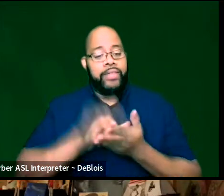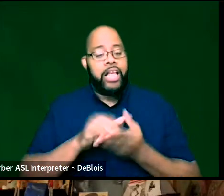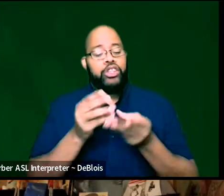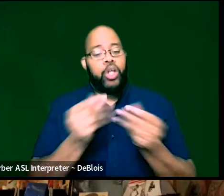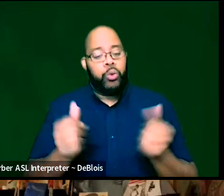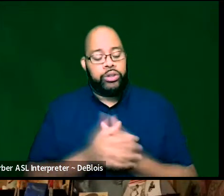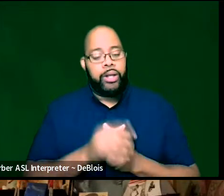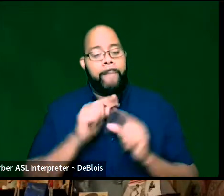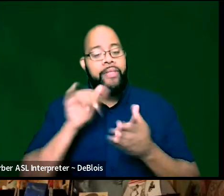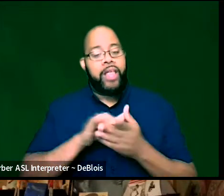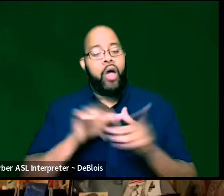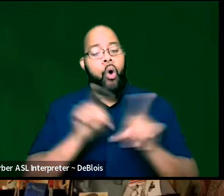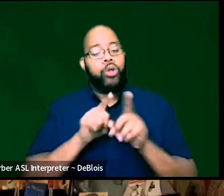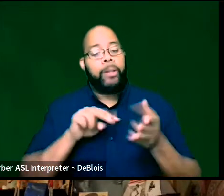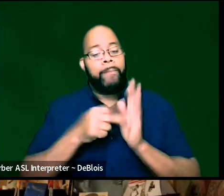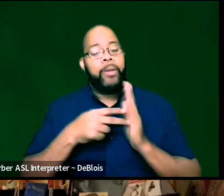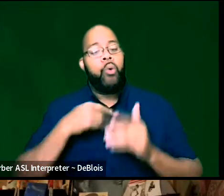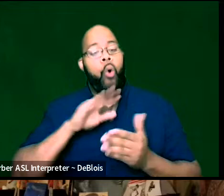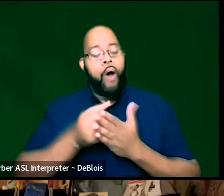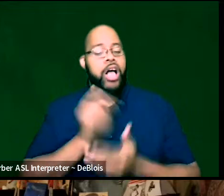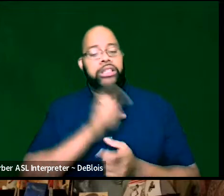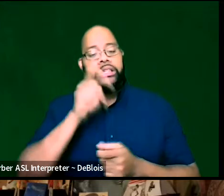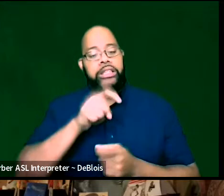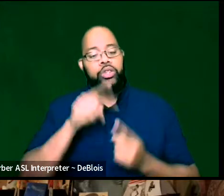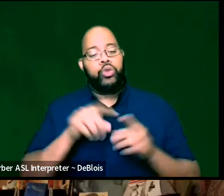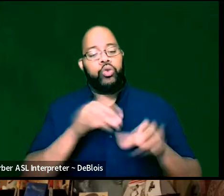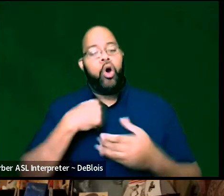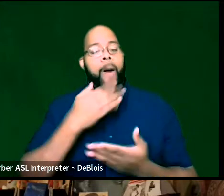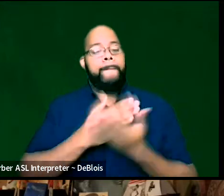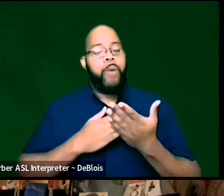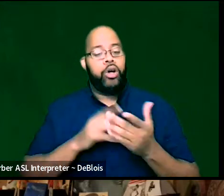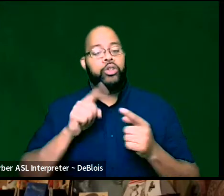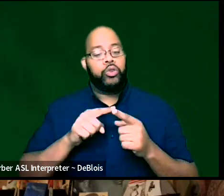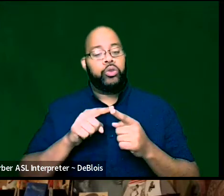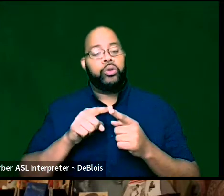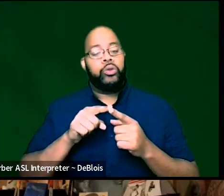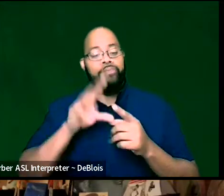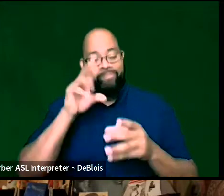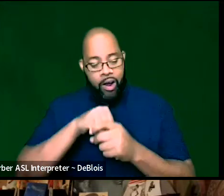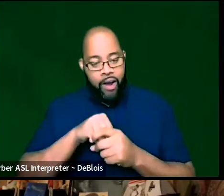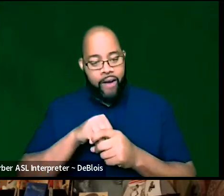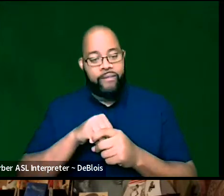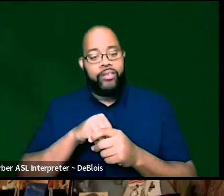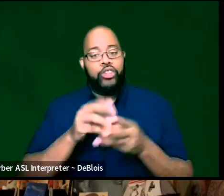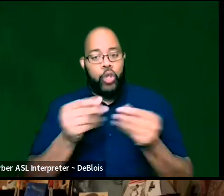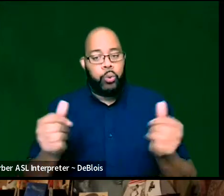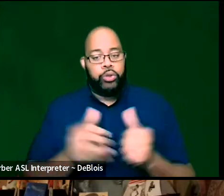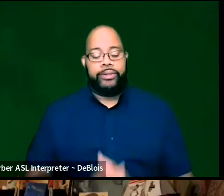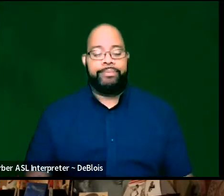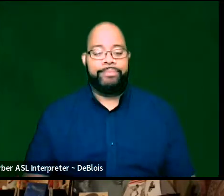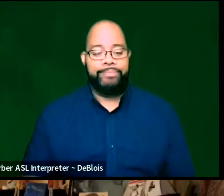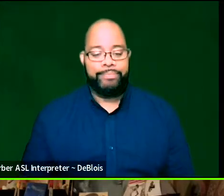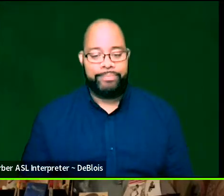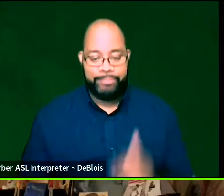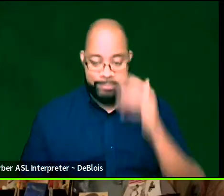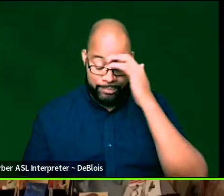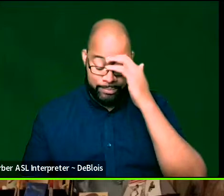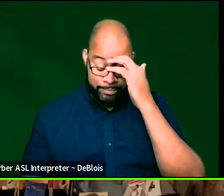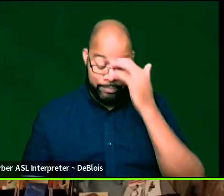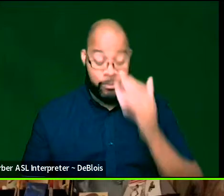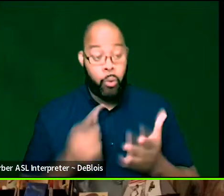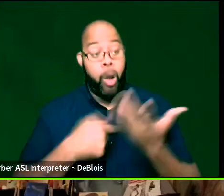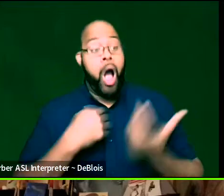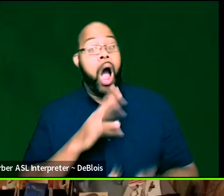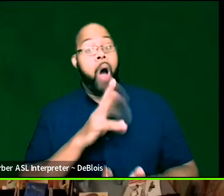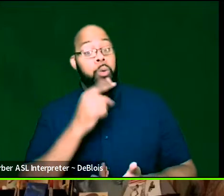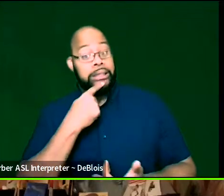solution, but that also means that we all need to do our part to be a part of the solution. And what I would